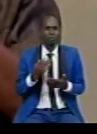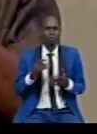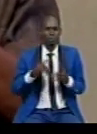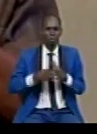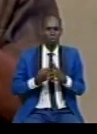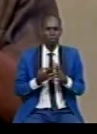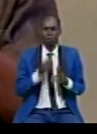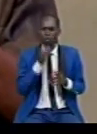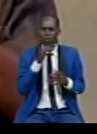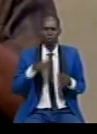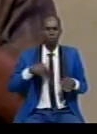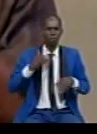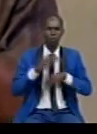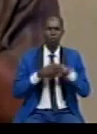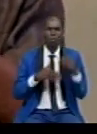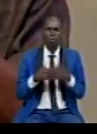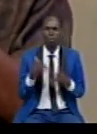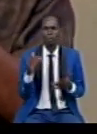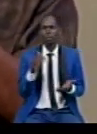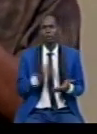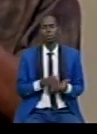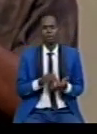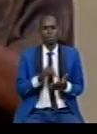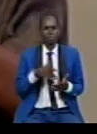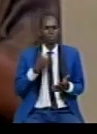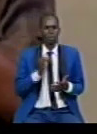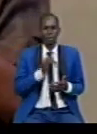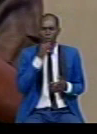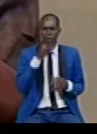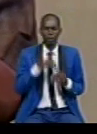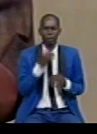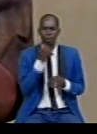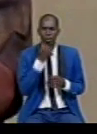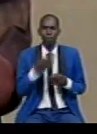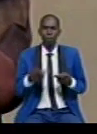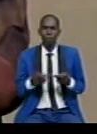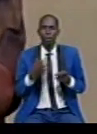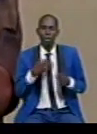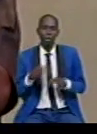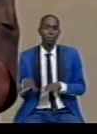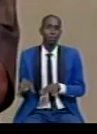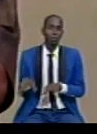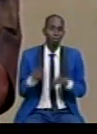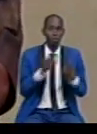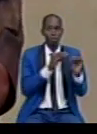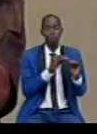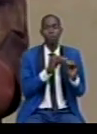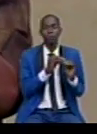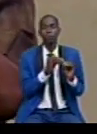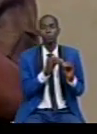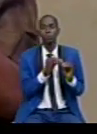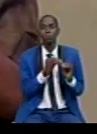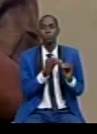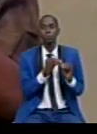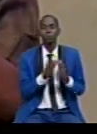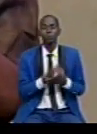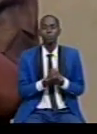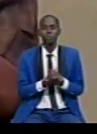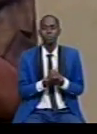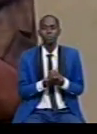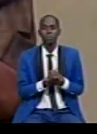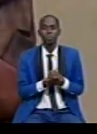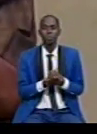again. I said, that means I'm in the wrong place. I left there. I've never buy the part I want to